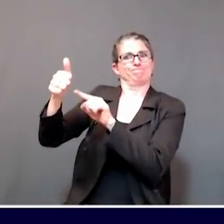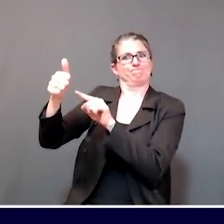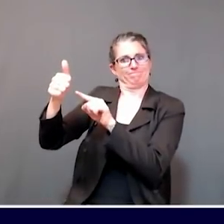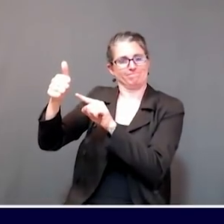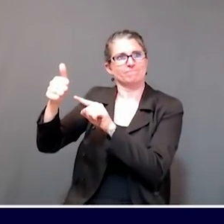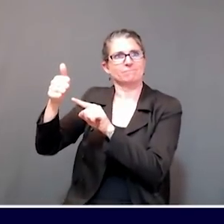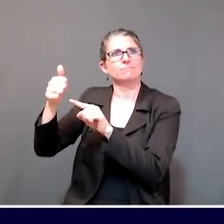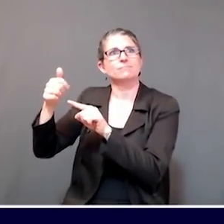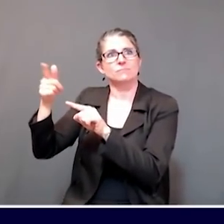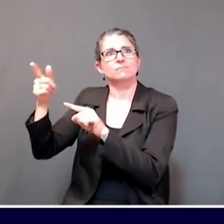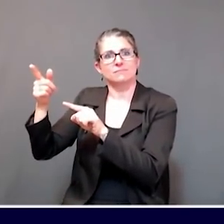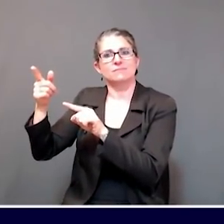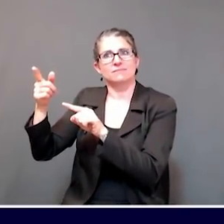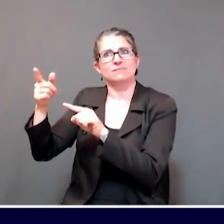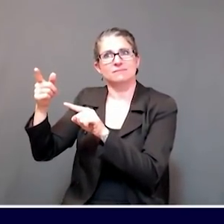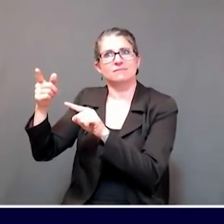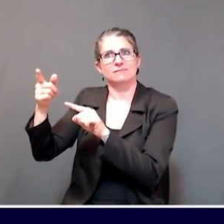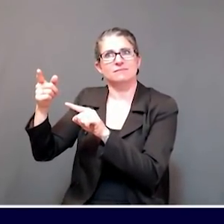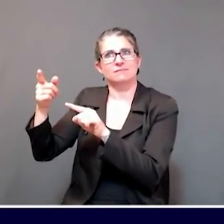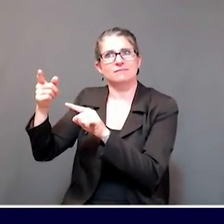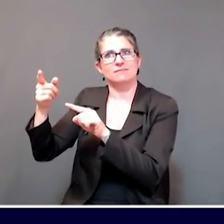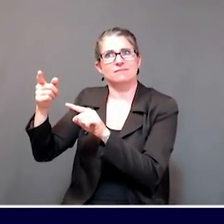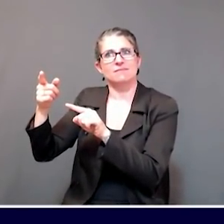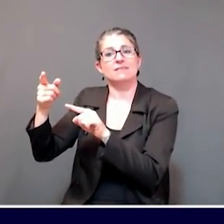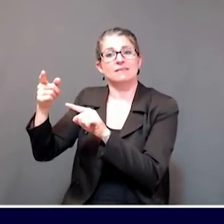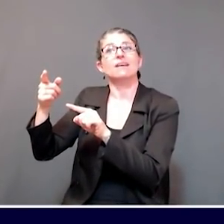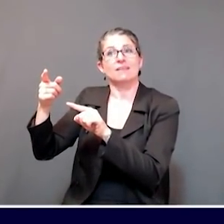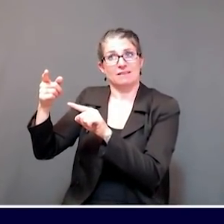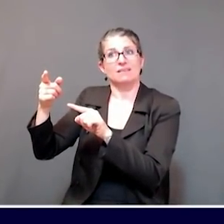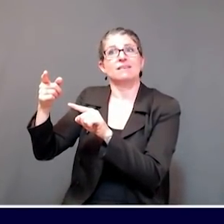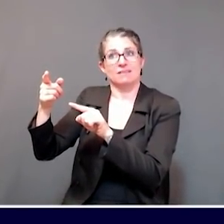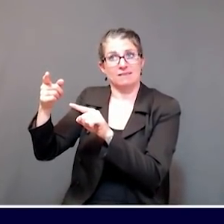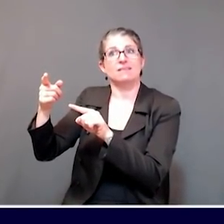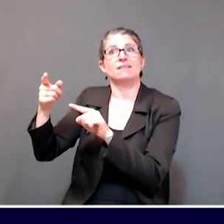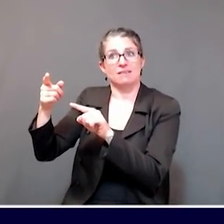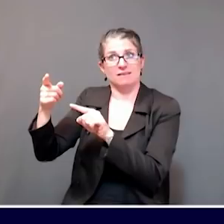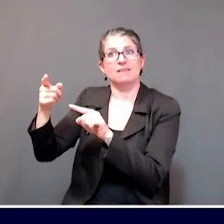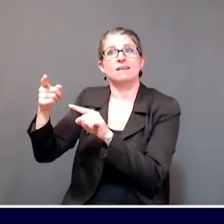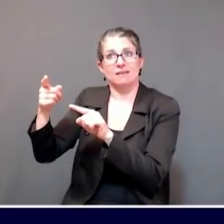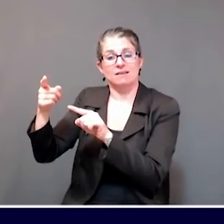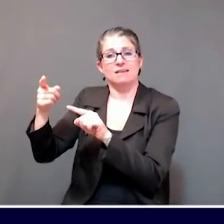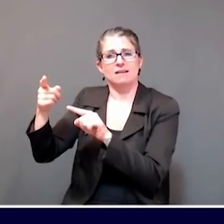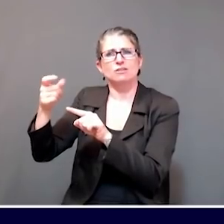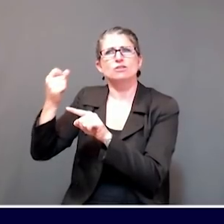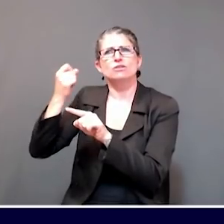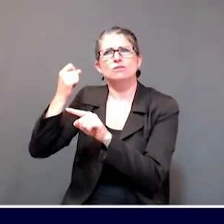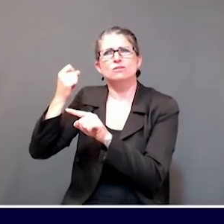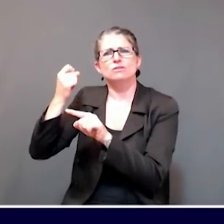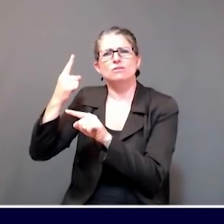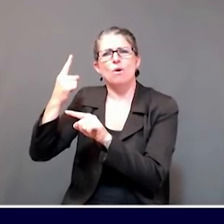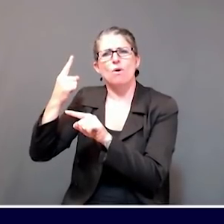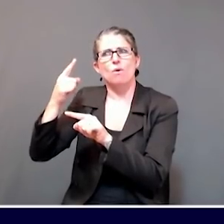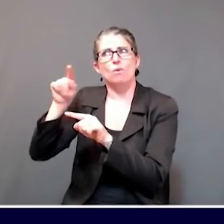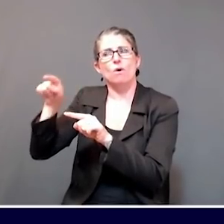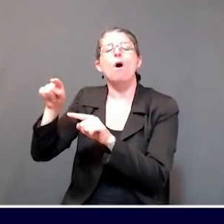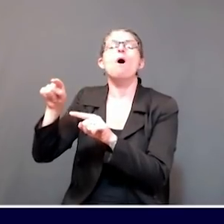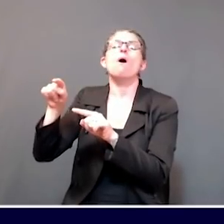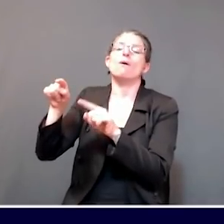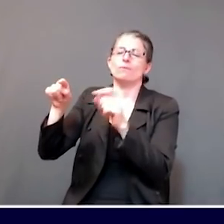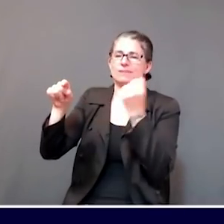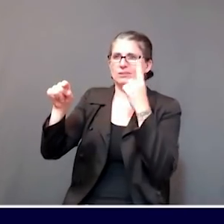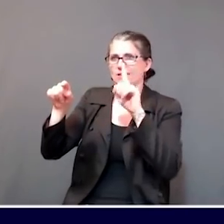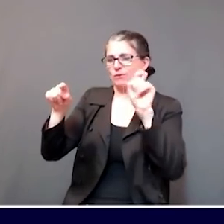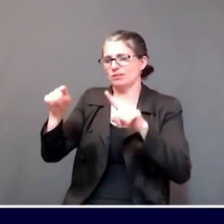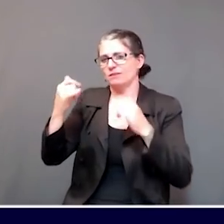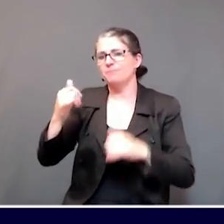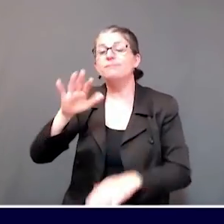in the near future with this expansion happening? Sure. I'll take the first shot and then Dr. Shah jump in